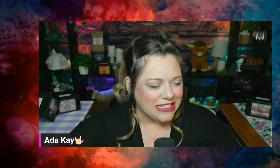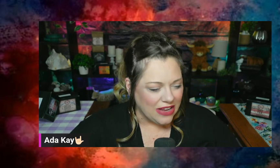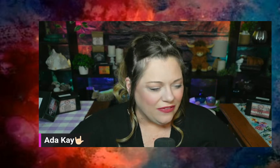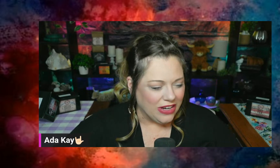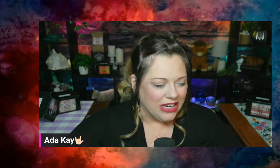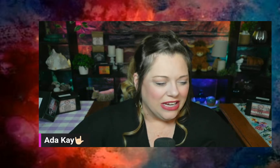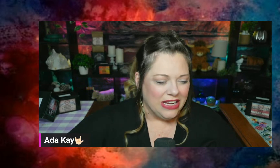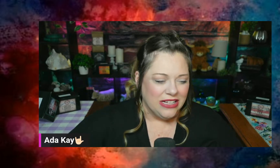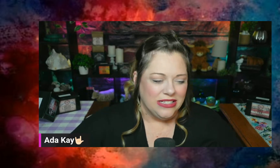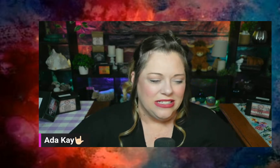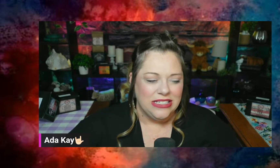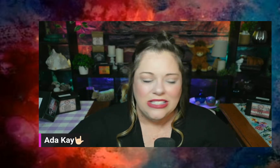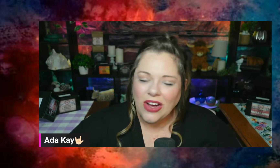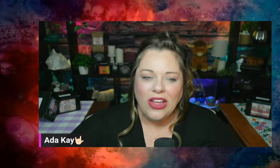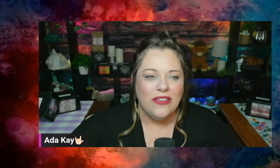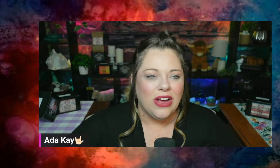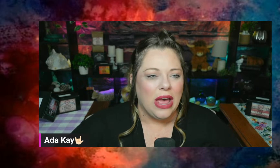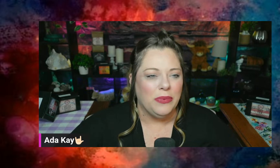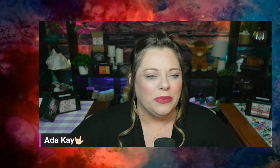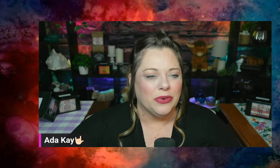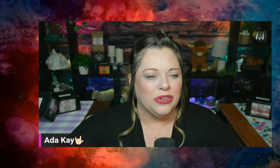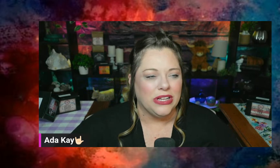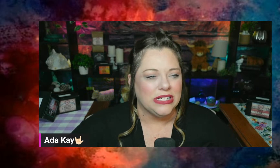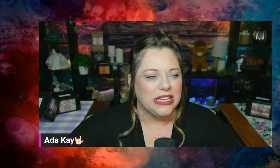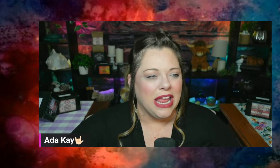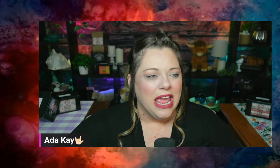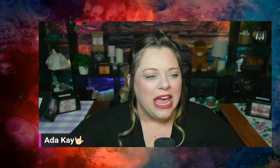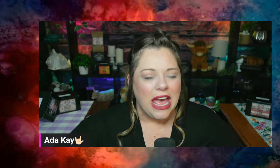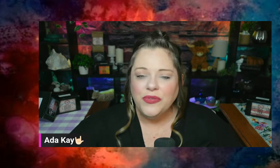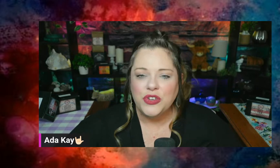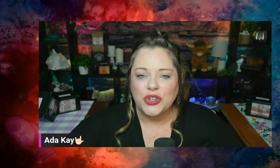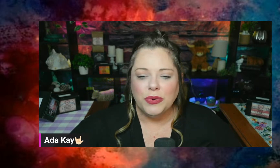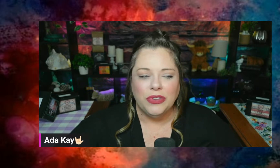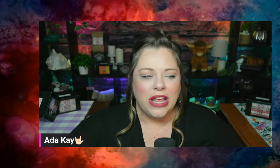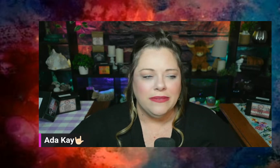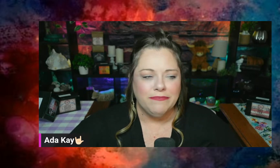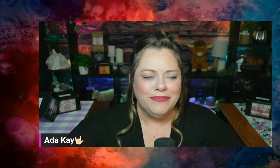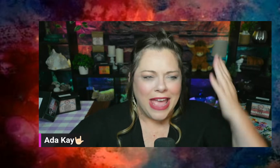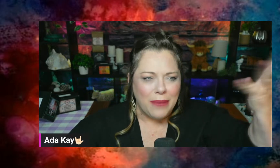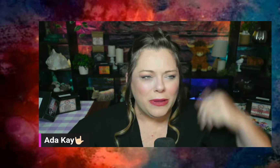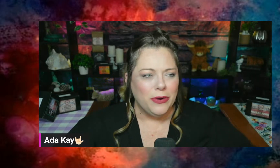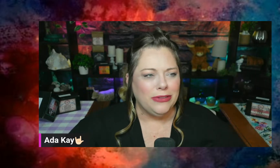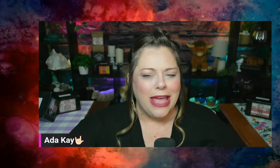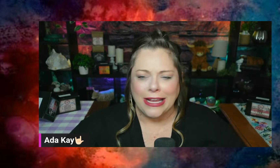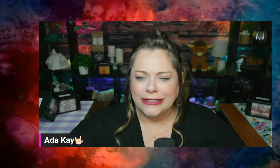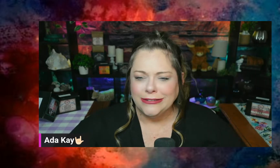And Stephanie, y'all have a happy birthday today. And if it's your birthday,